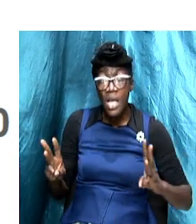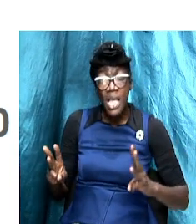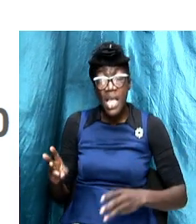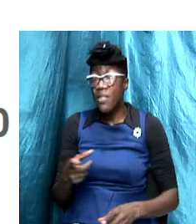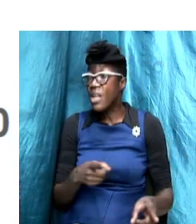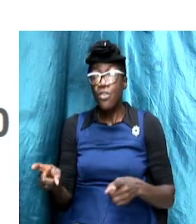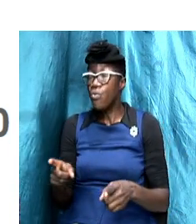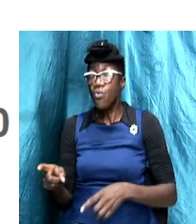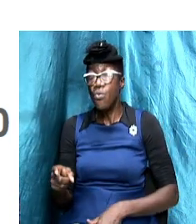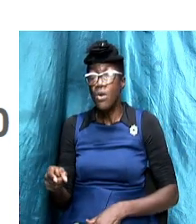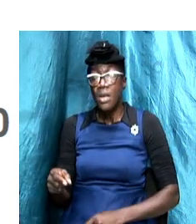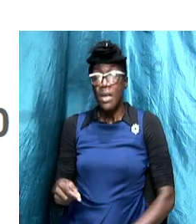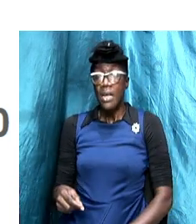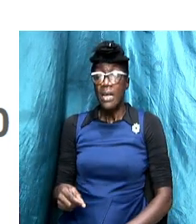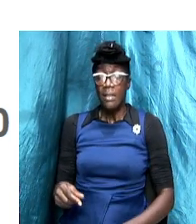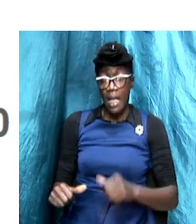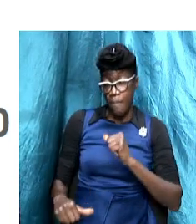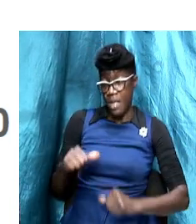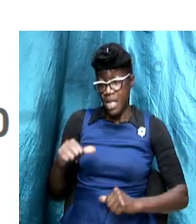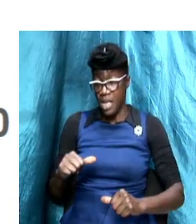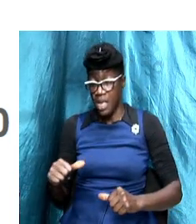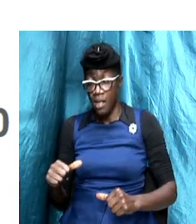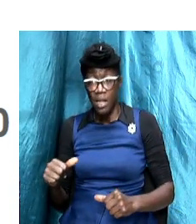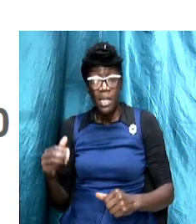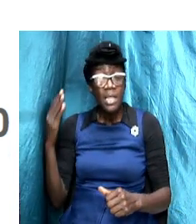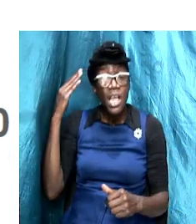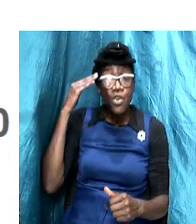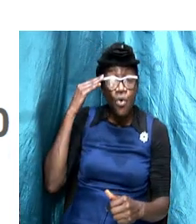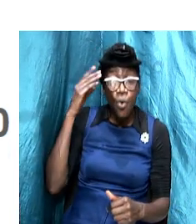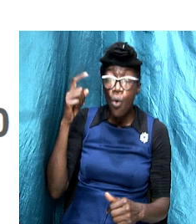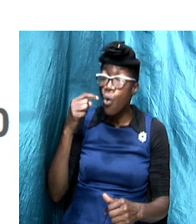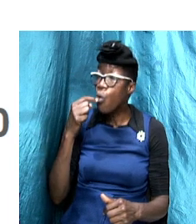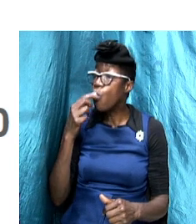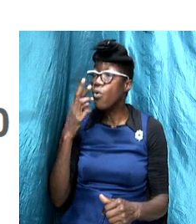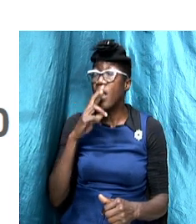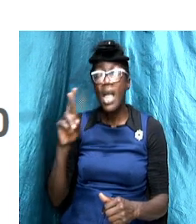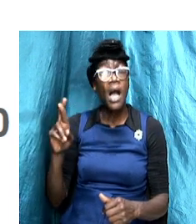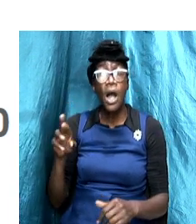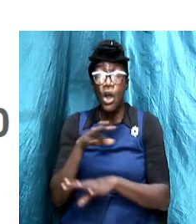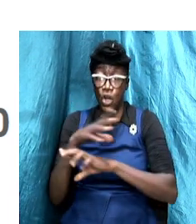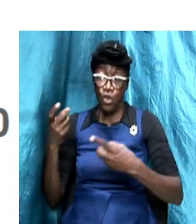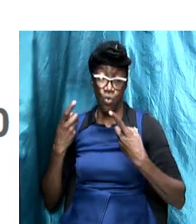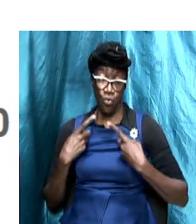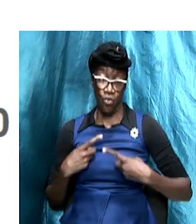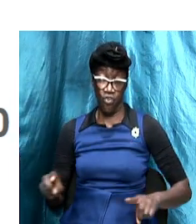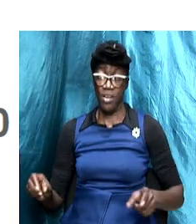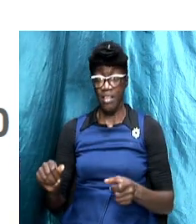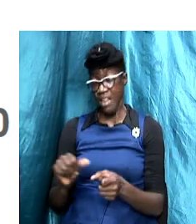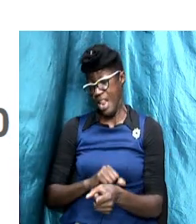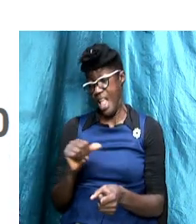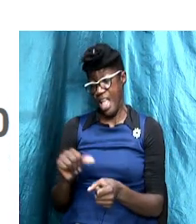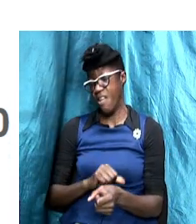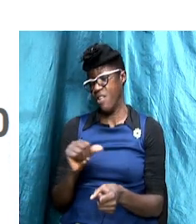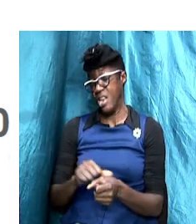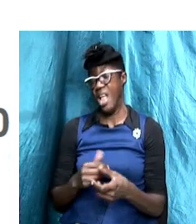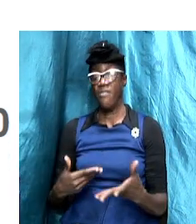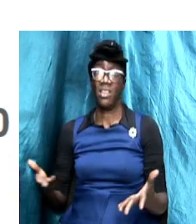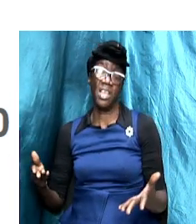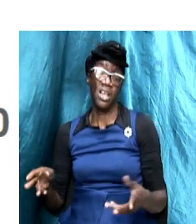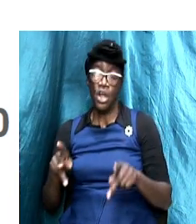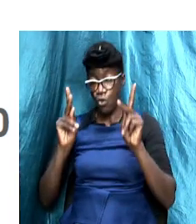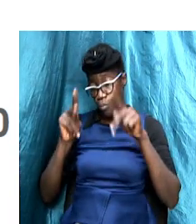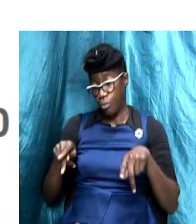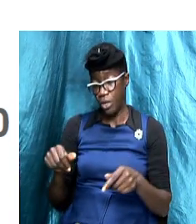the royal family in the different countries behave like royalty. They don't dress in every and everything. They don't put on any